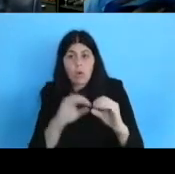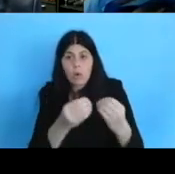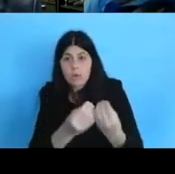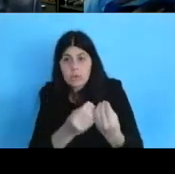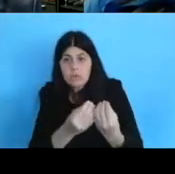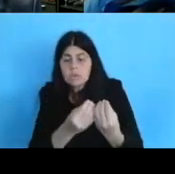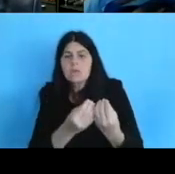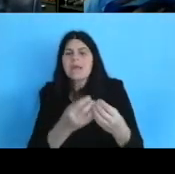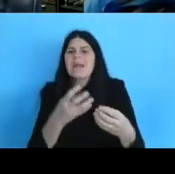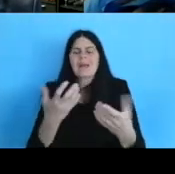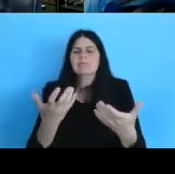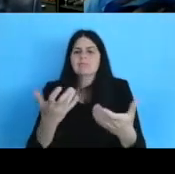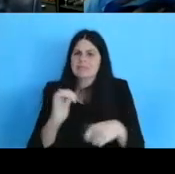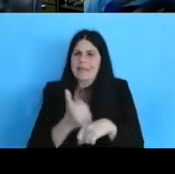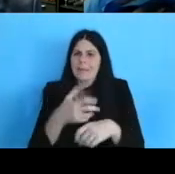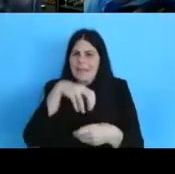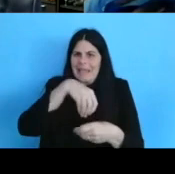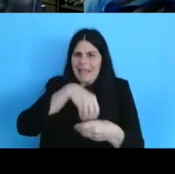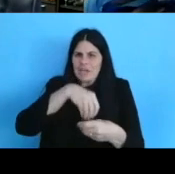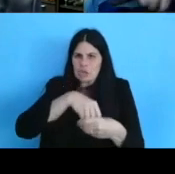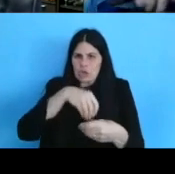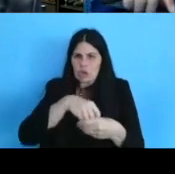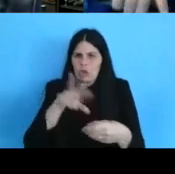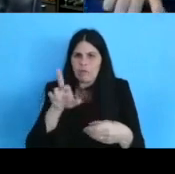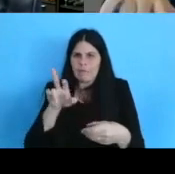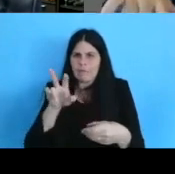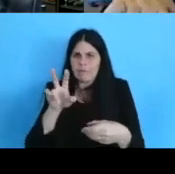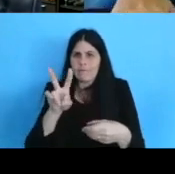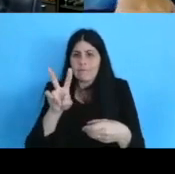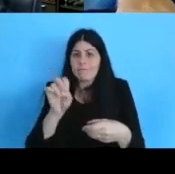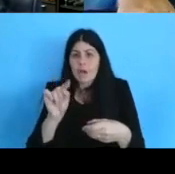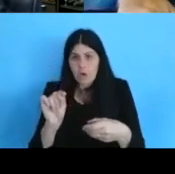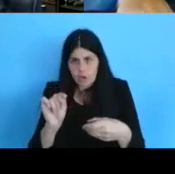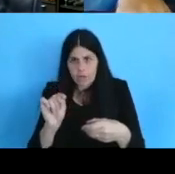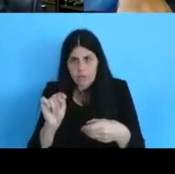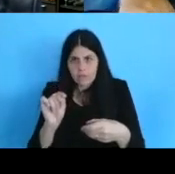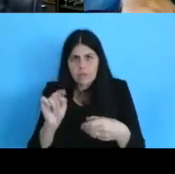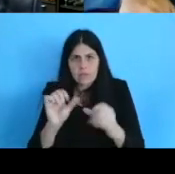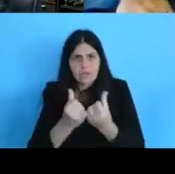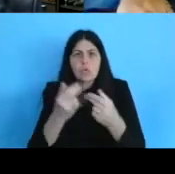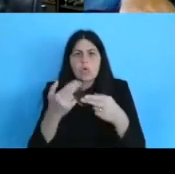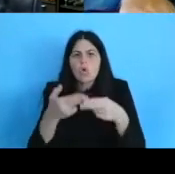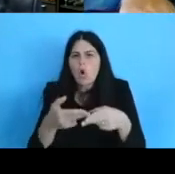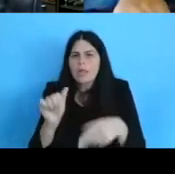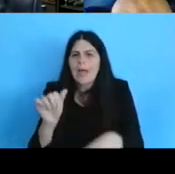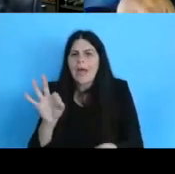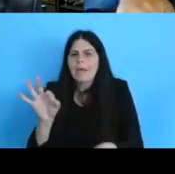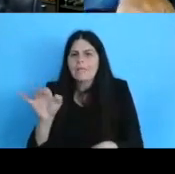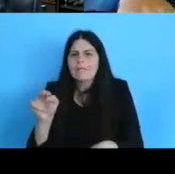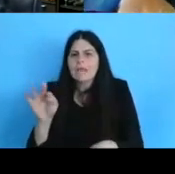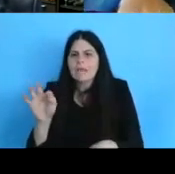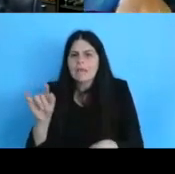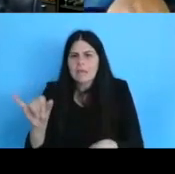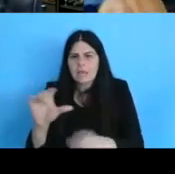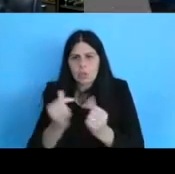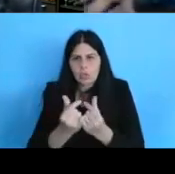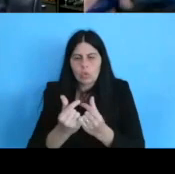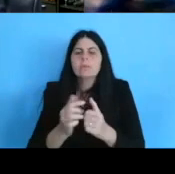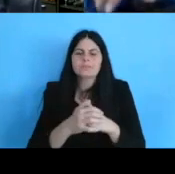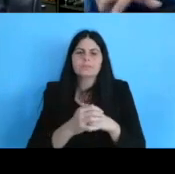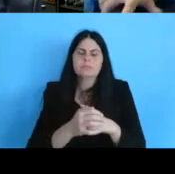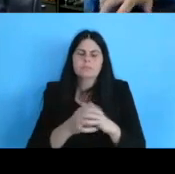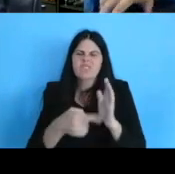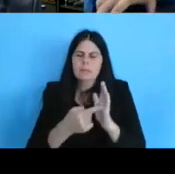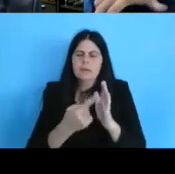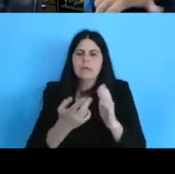internal veteran agency, or sometimes called an affinity group. That gives a veteran or disabled veteran a landing point and a